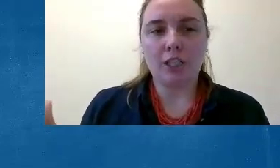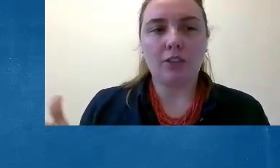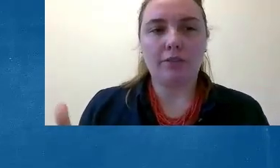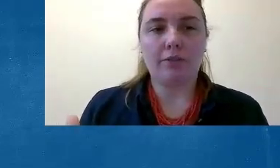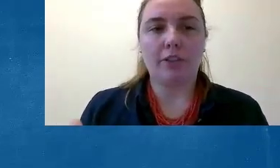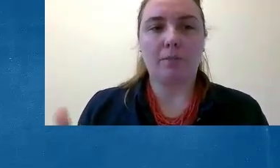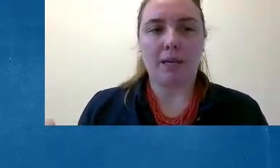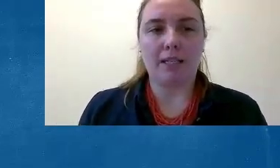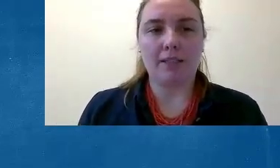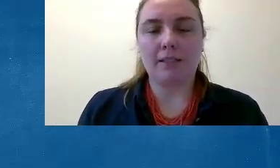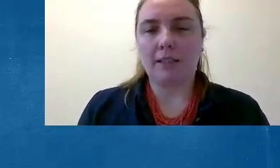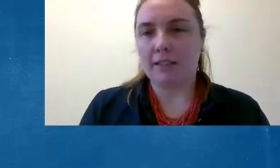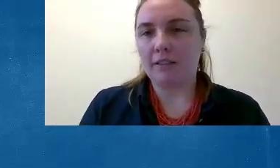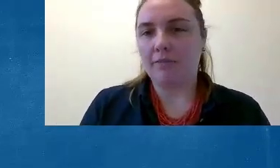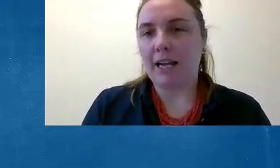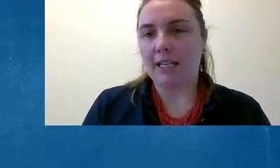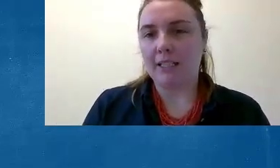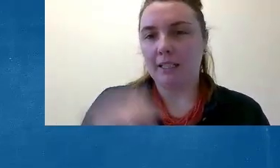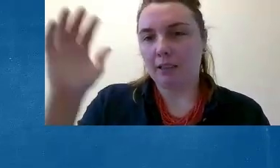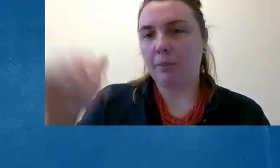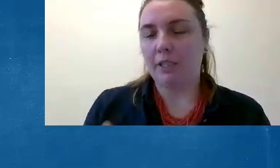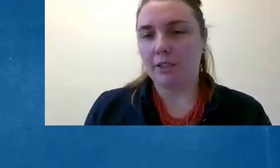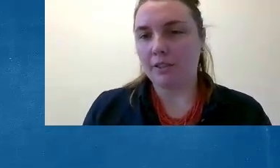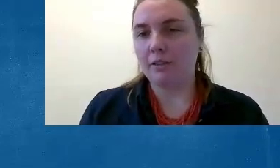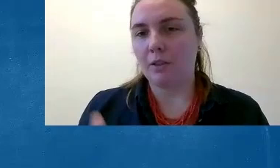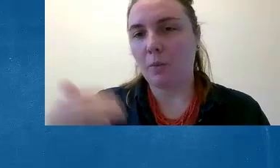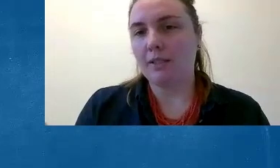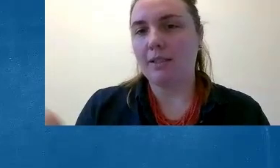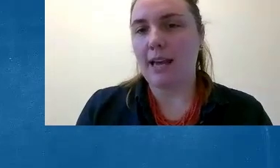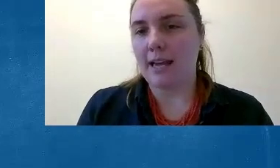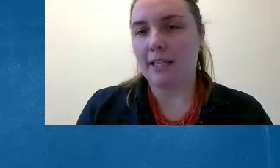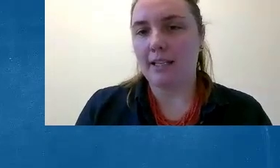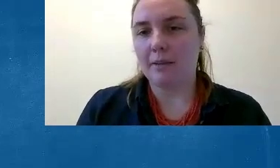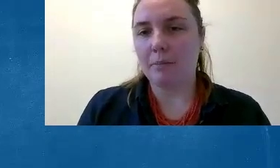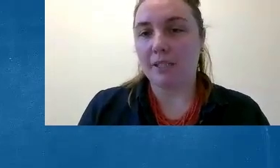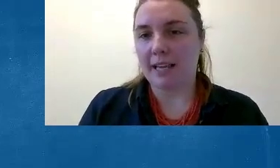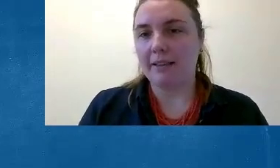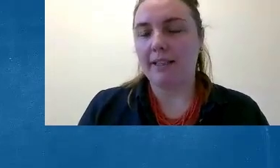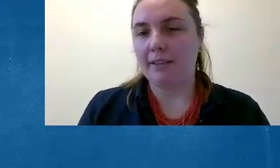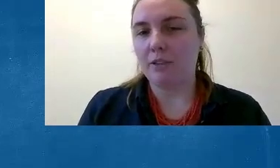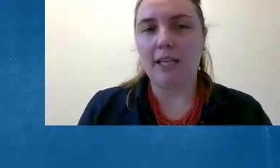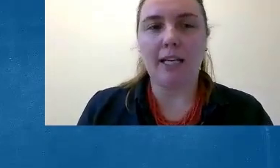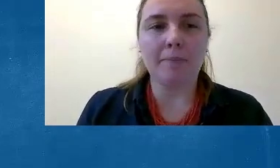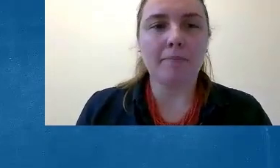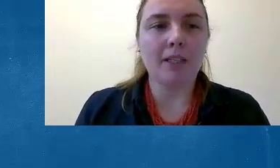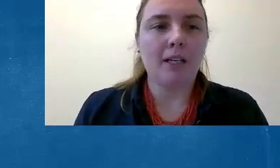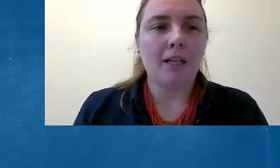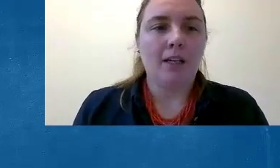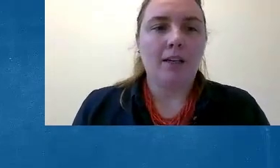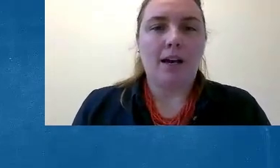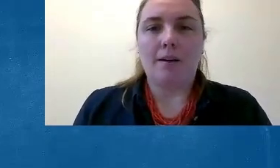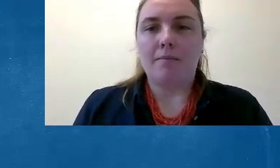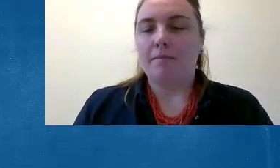at least 3 of the 4 domains identified in the peers, the ones that Anne presented